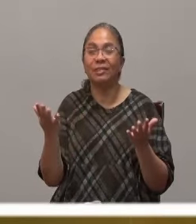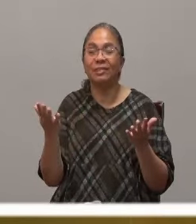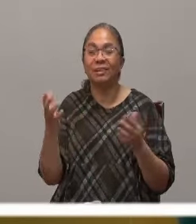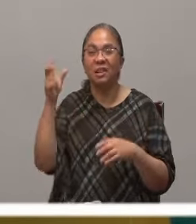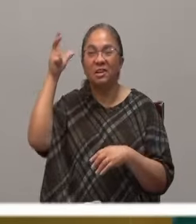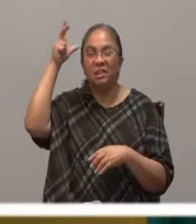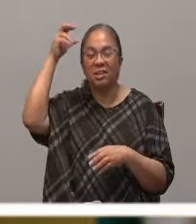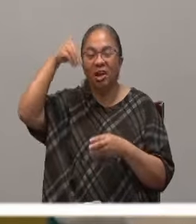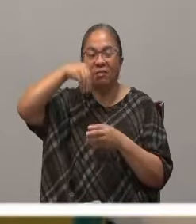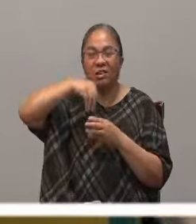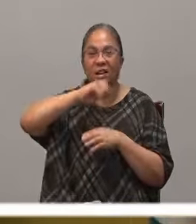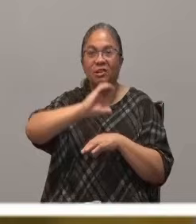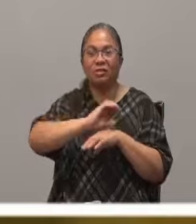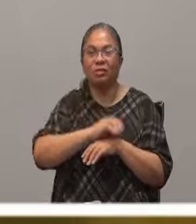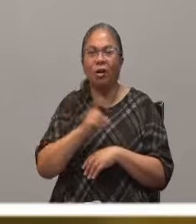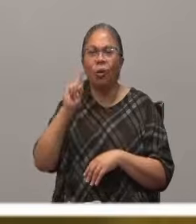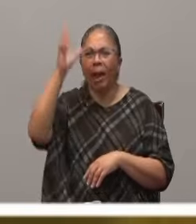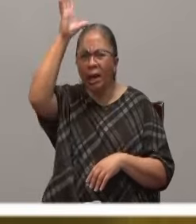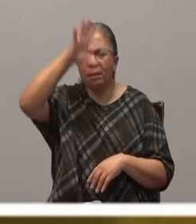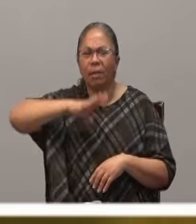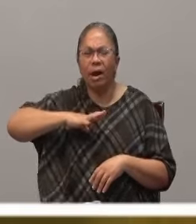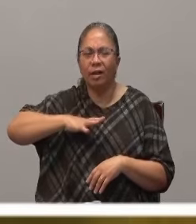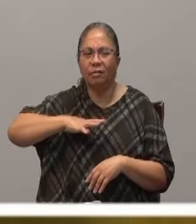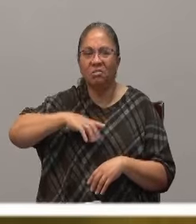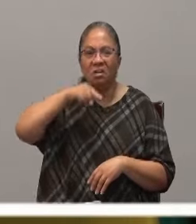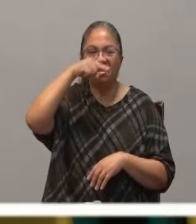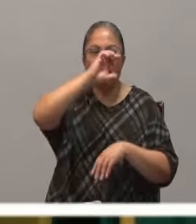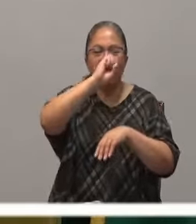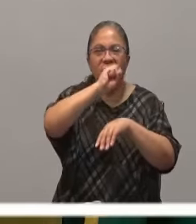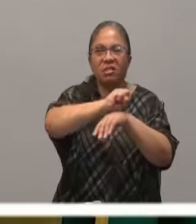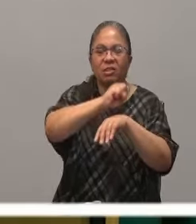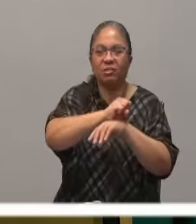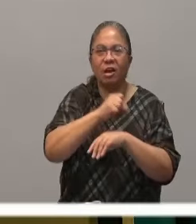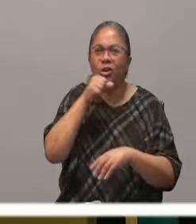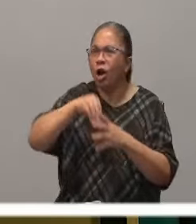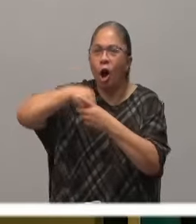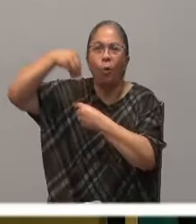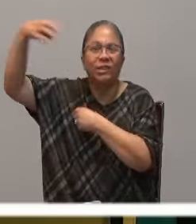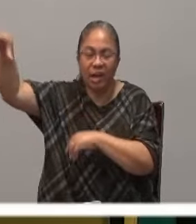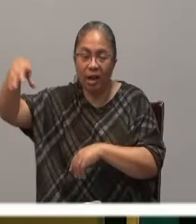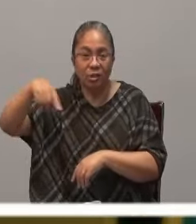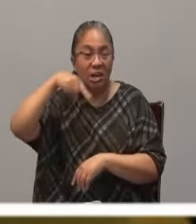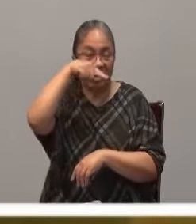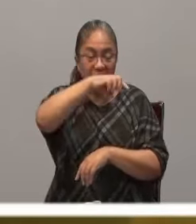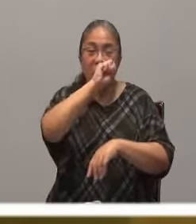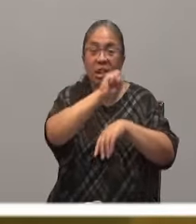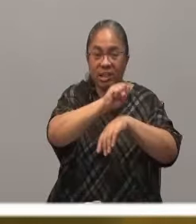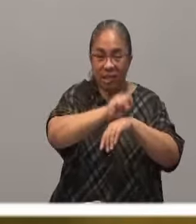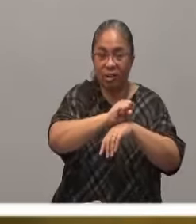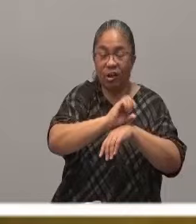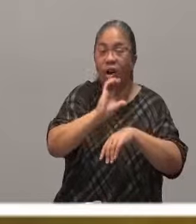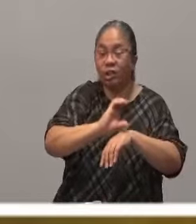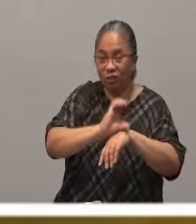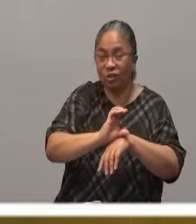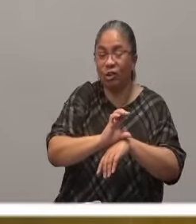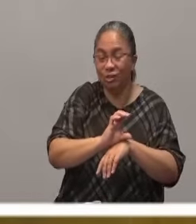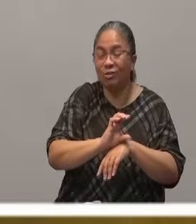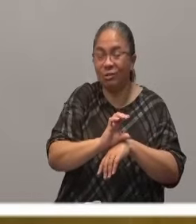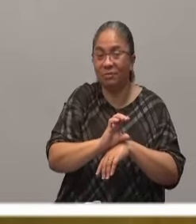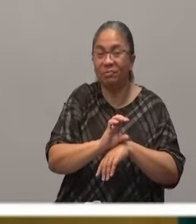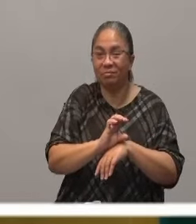Where's the man? Right there in the synagogue. He not outside in the public, you know. He not in the political